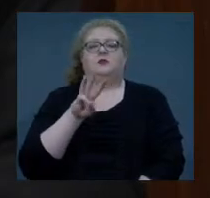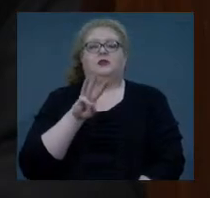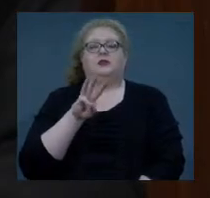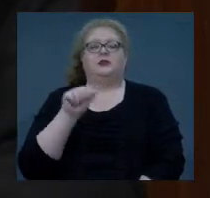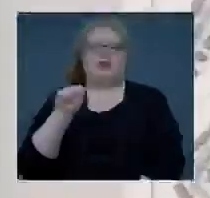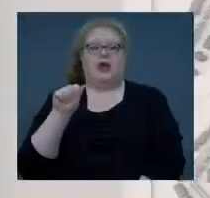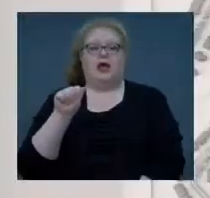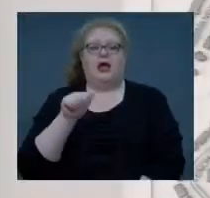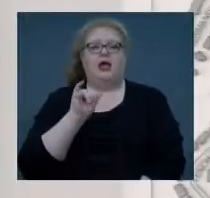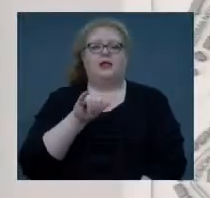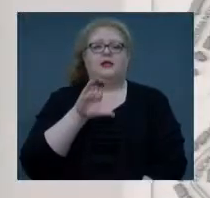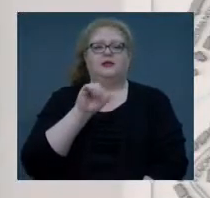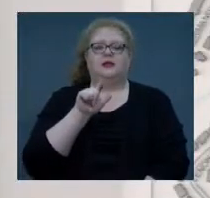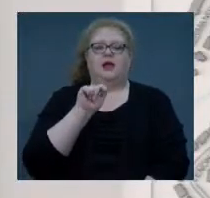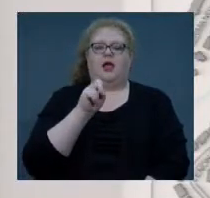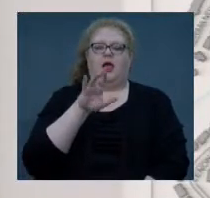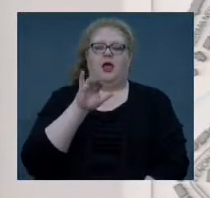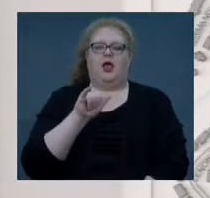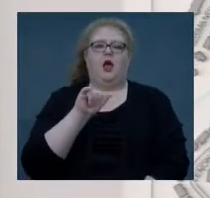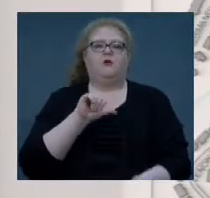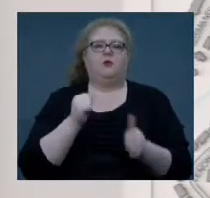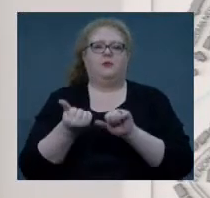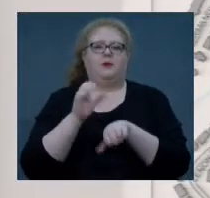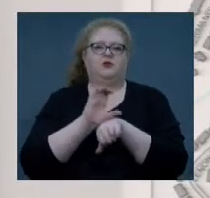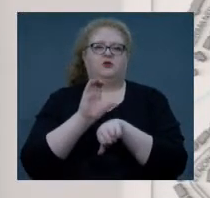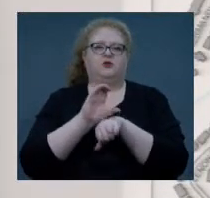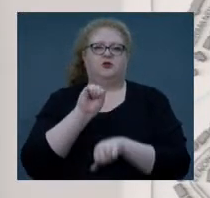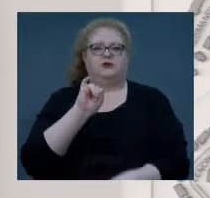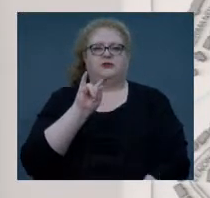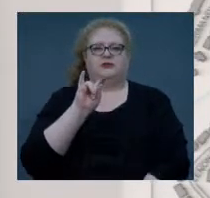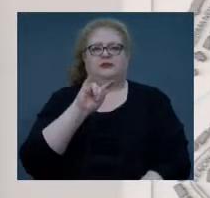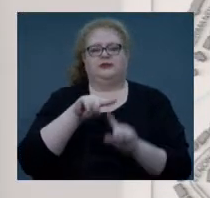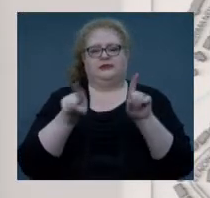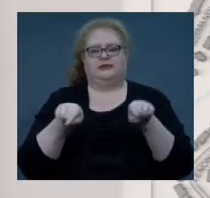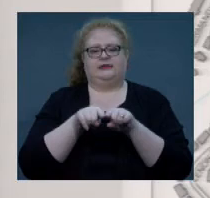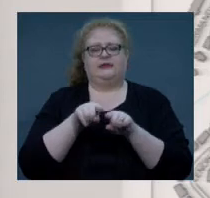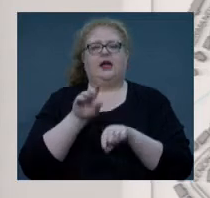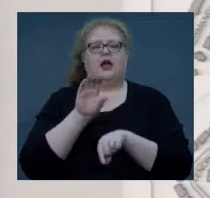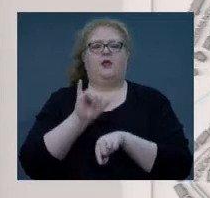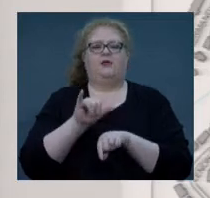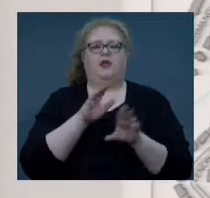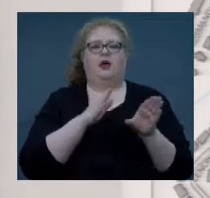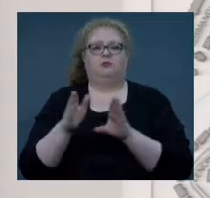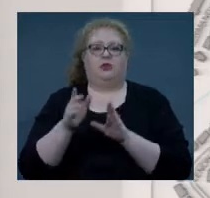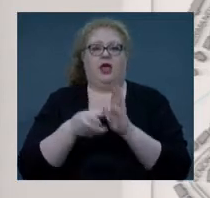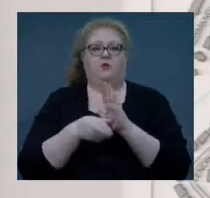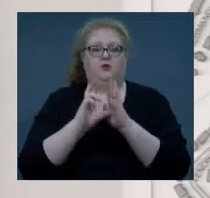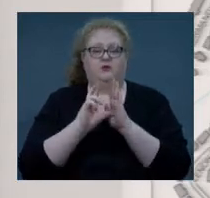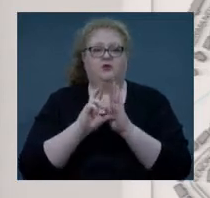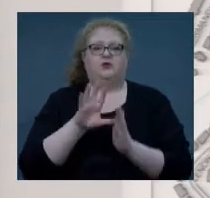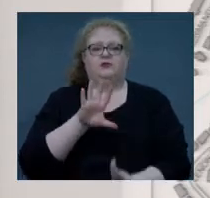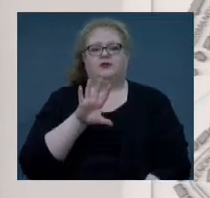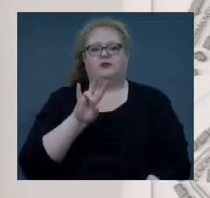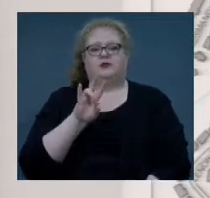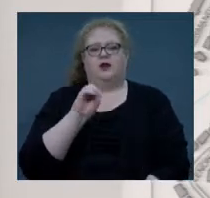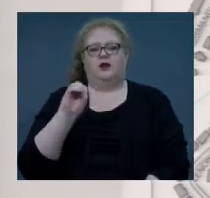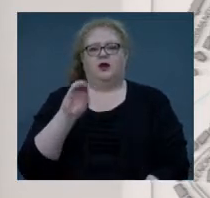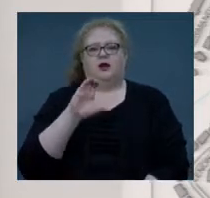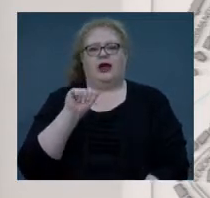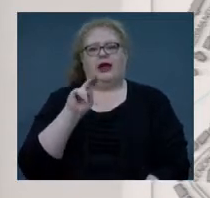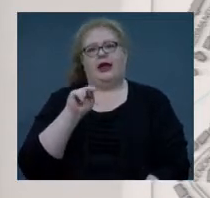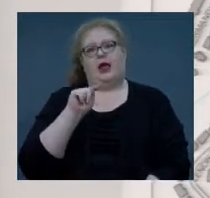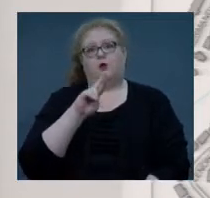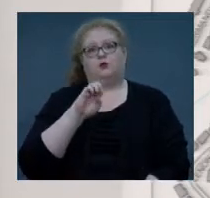S-1346-A, the Calvary Baptist Church sign revised site plan review located at 5700 Cantrell